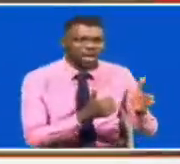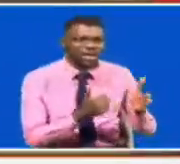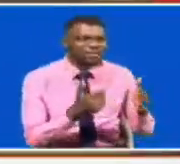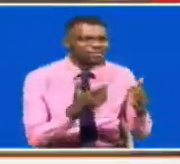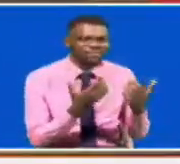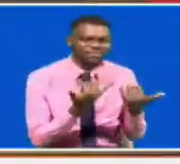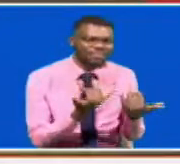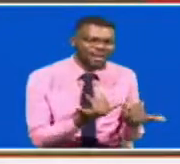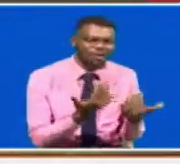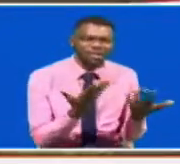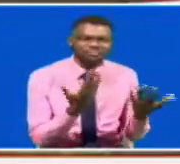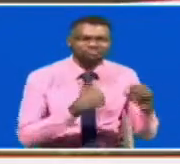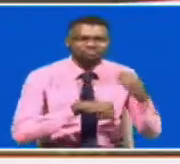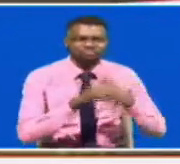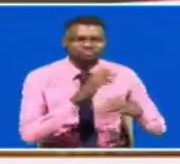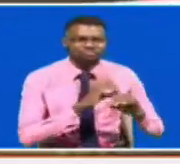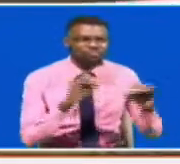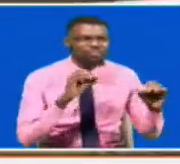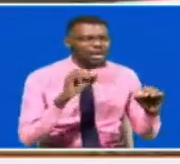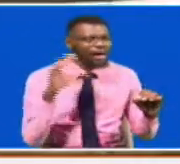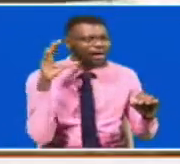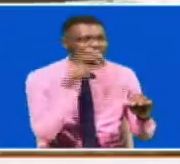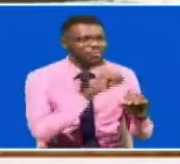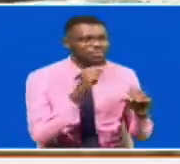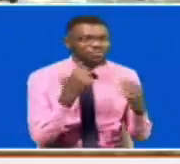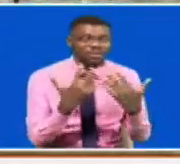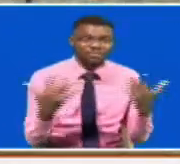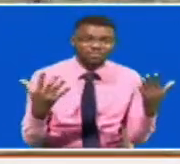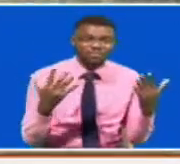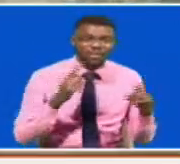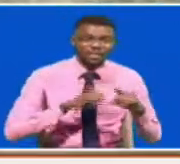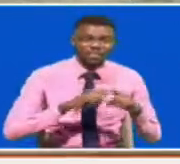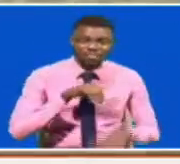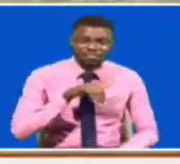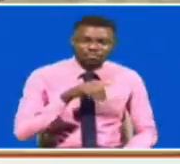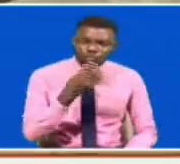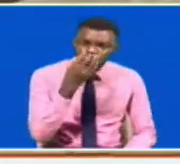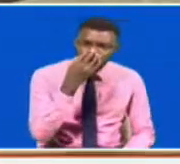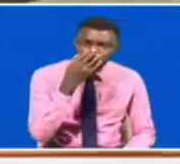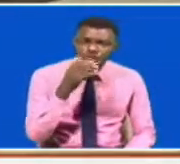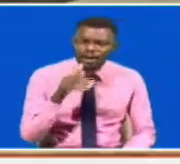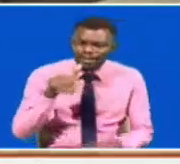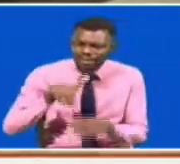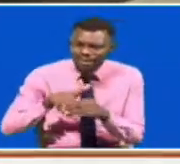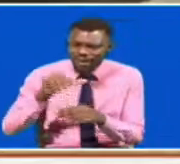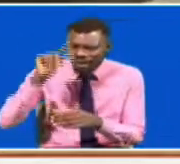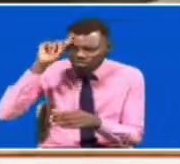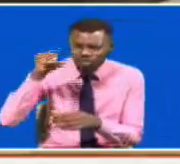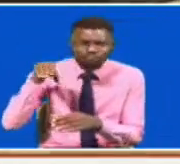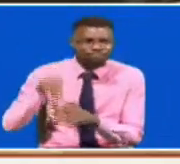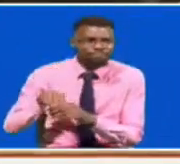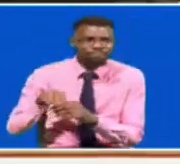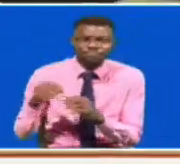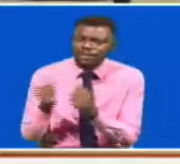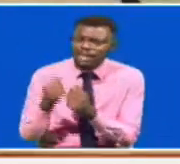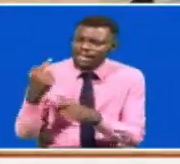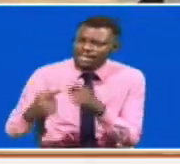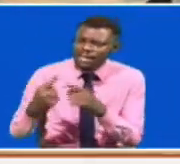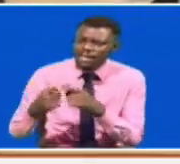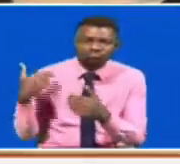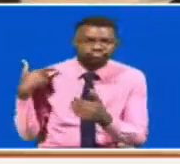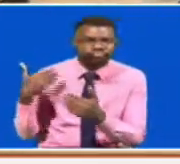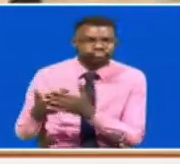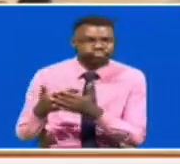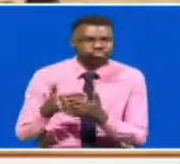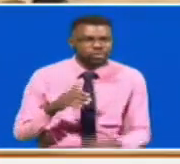things. He says while Ruto had entrenched himself in government circles for the last 10 years,